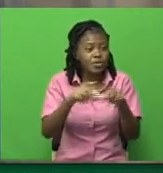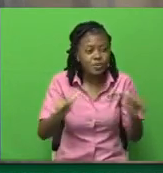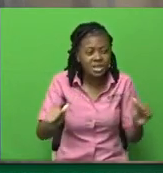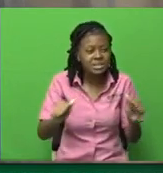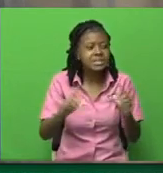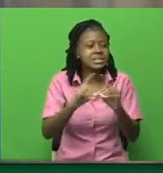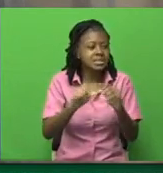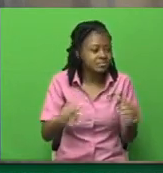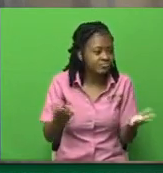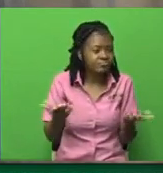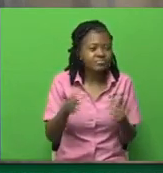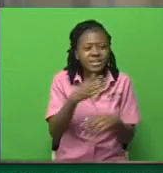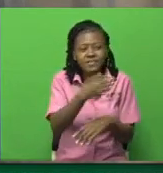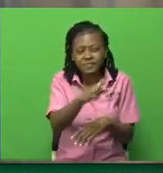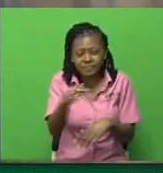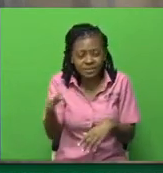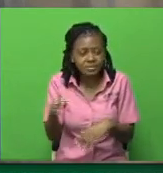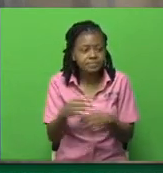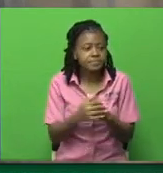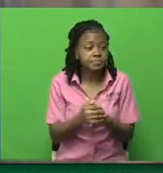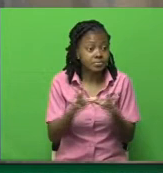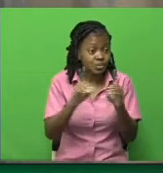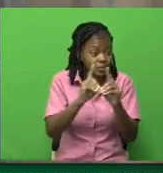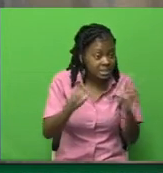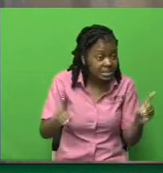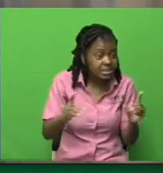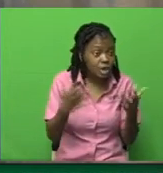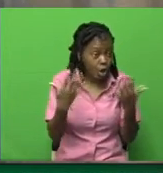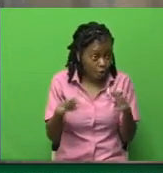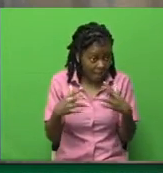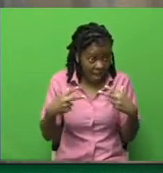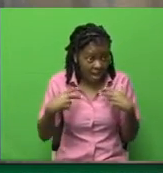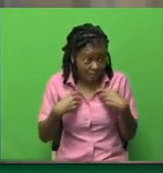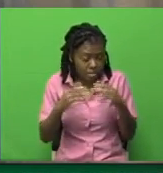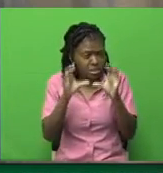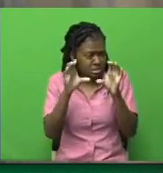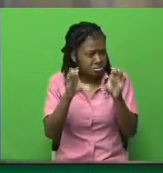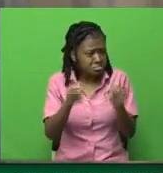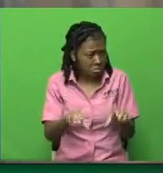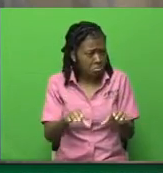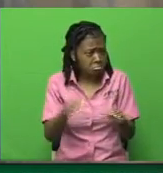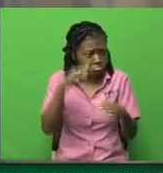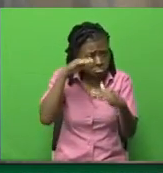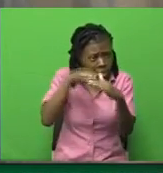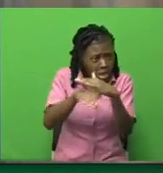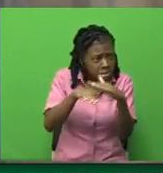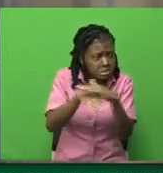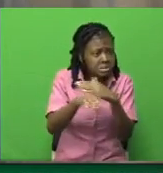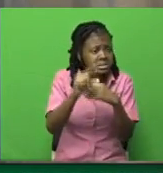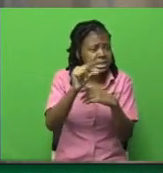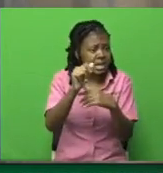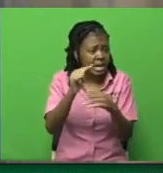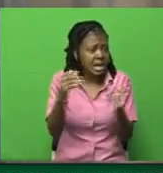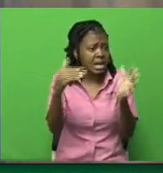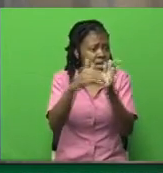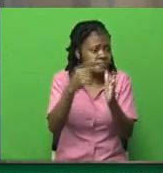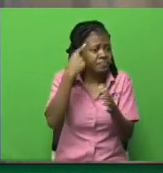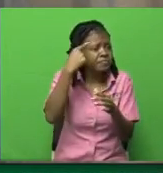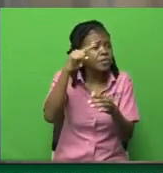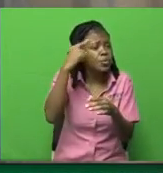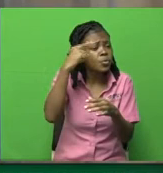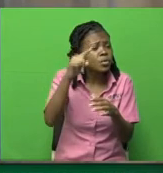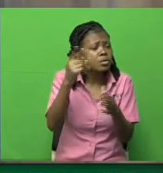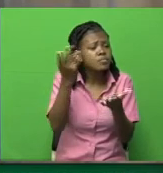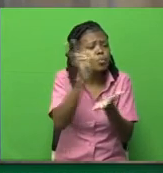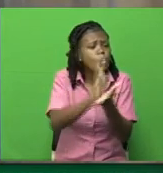tvet level to pursue Baccalaureate level degree programs page 173 budget statement 2023. but